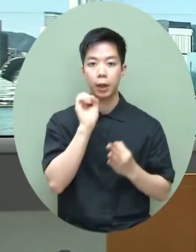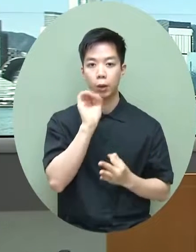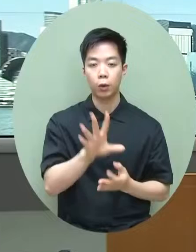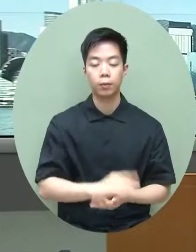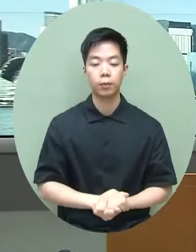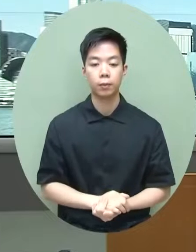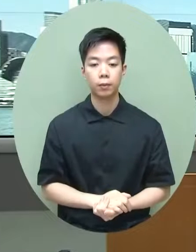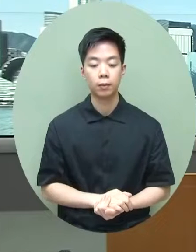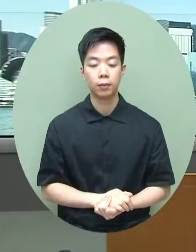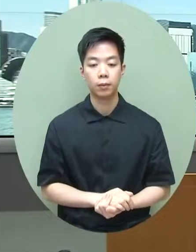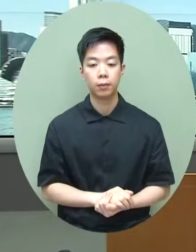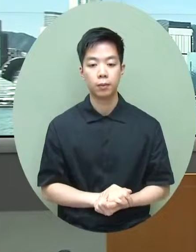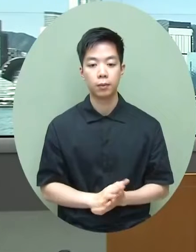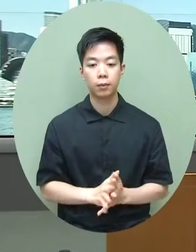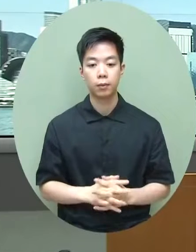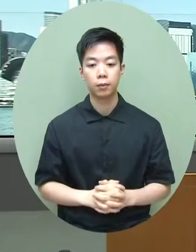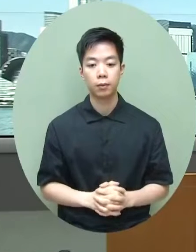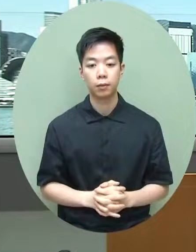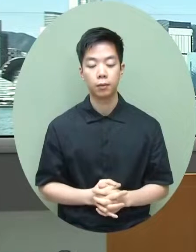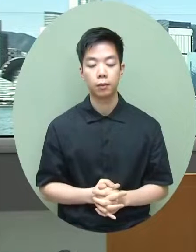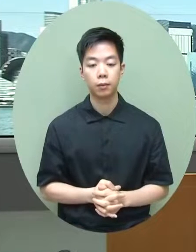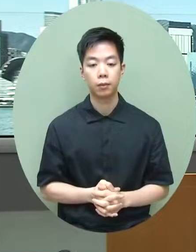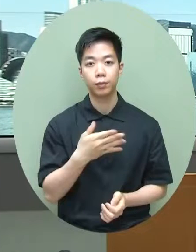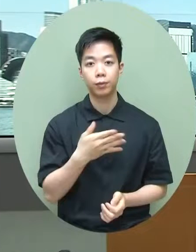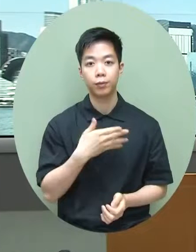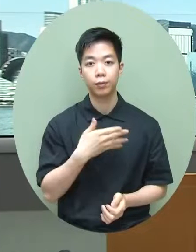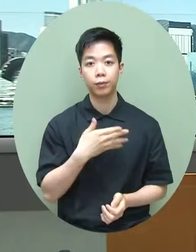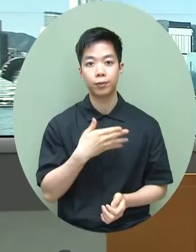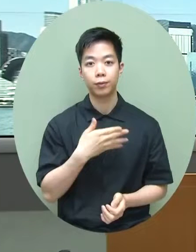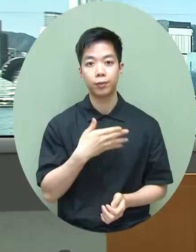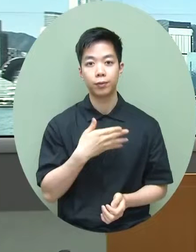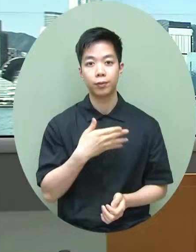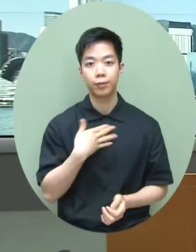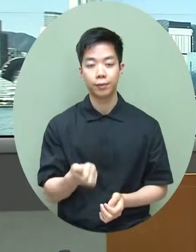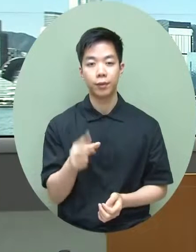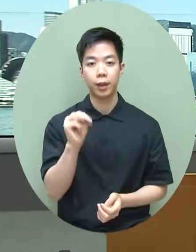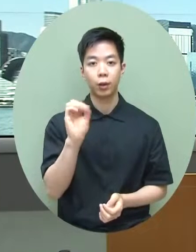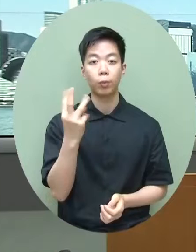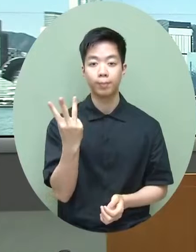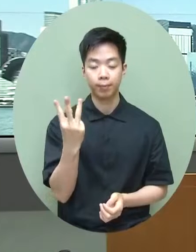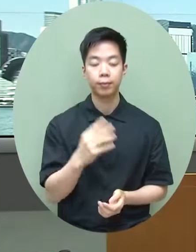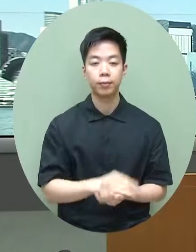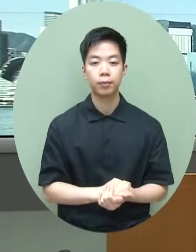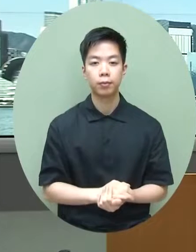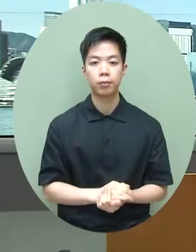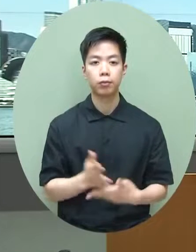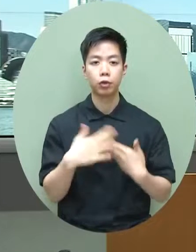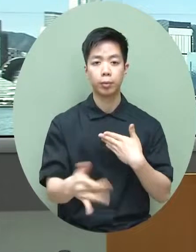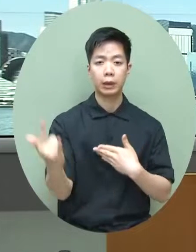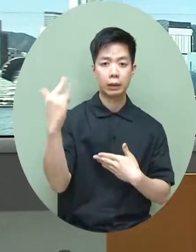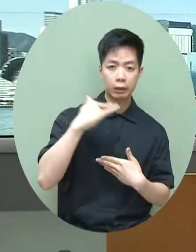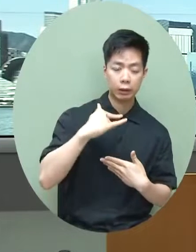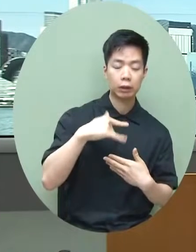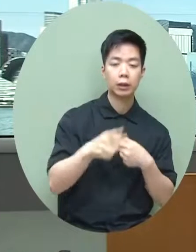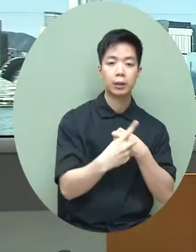media organization you represent. I'm from Now TV. Good afternoon. First, about that imported case